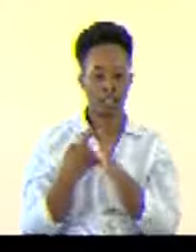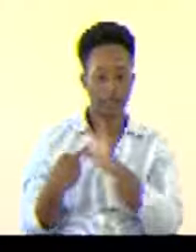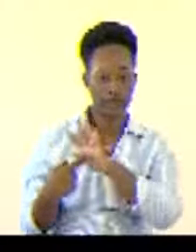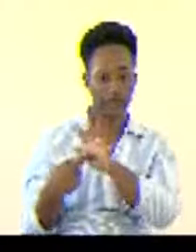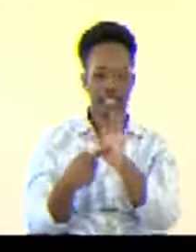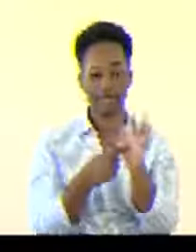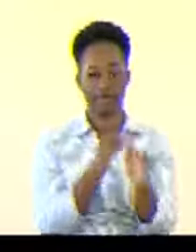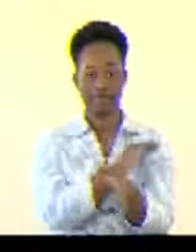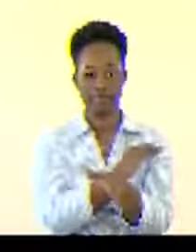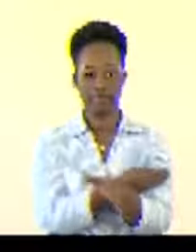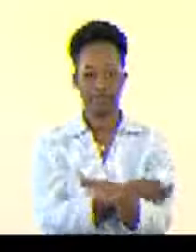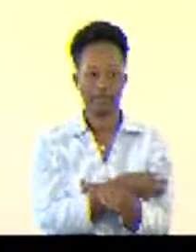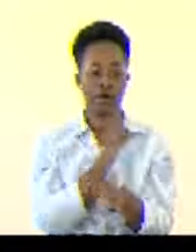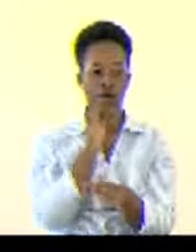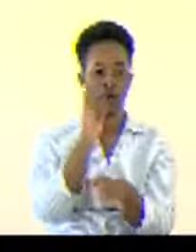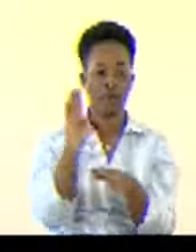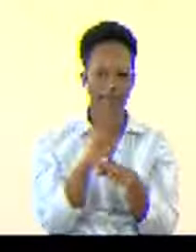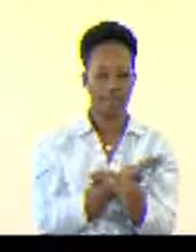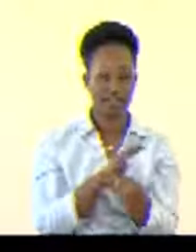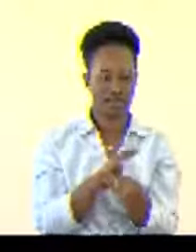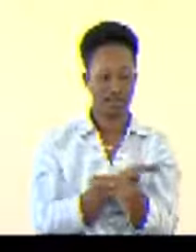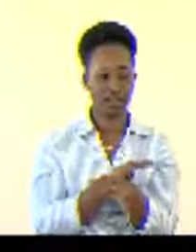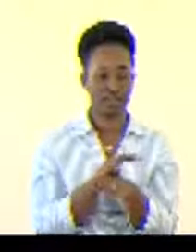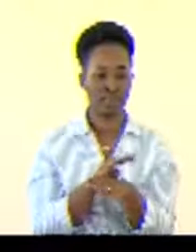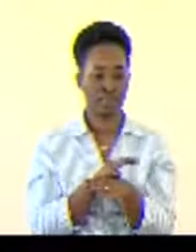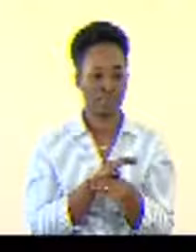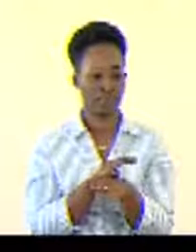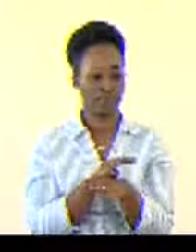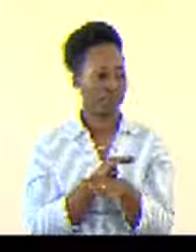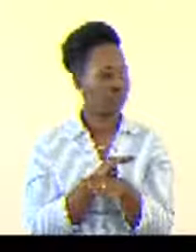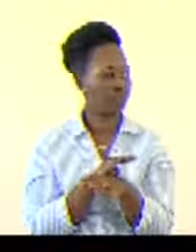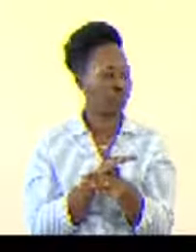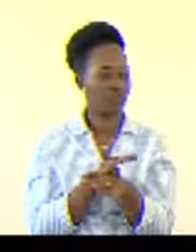ability of the business, these